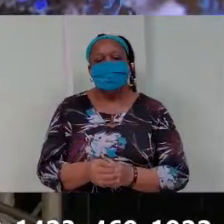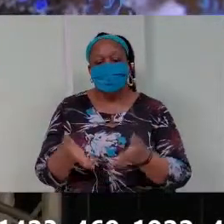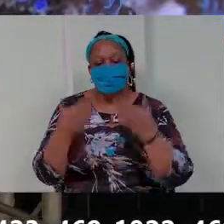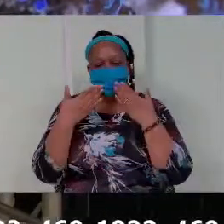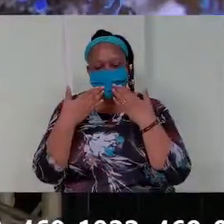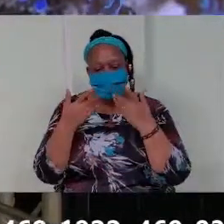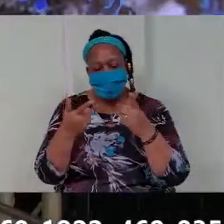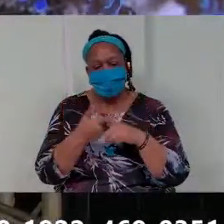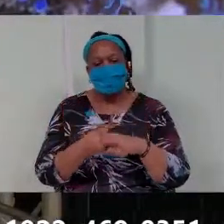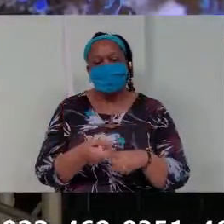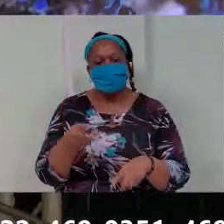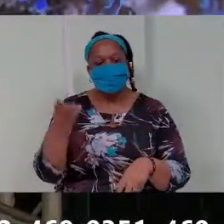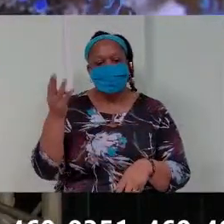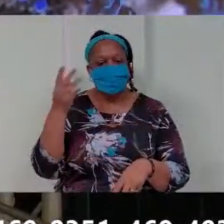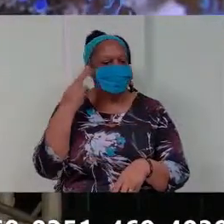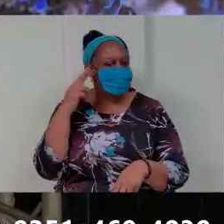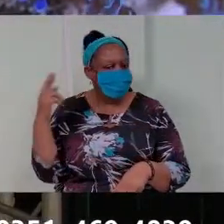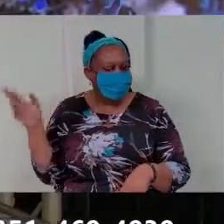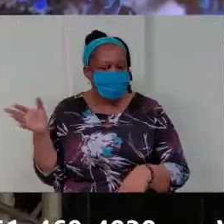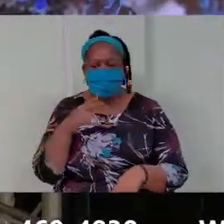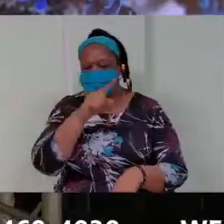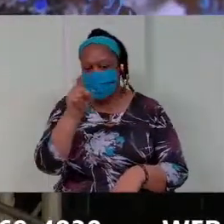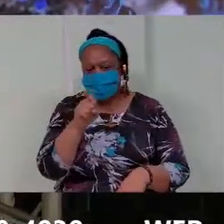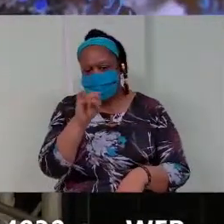us to bring